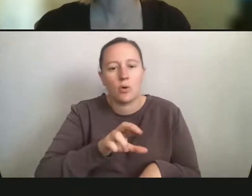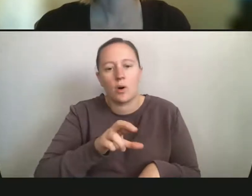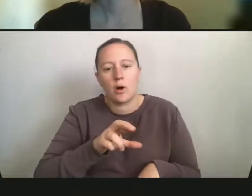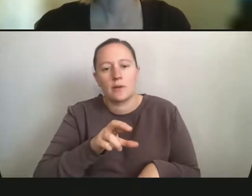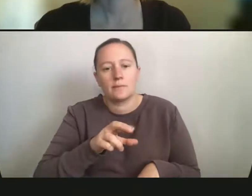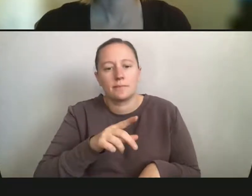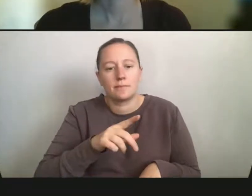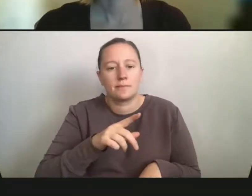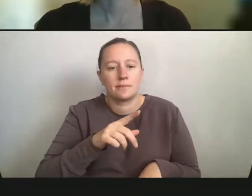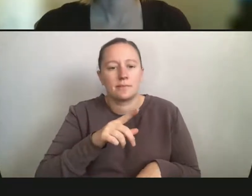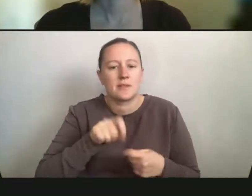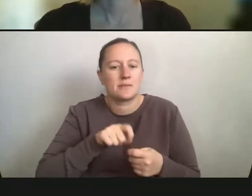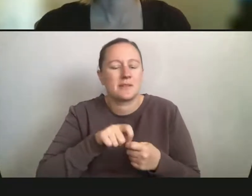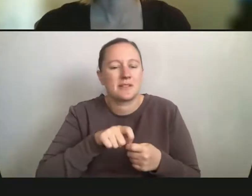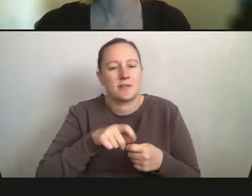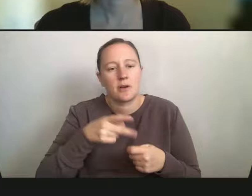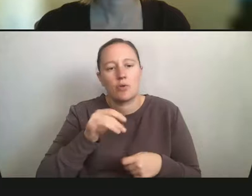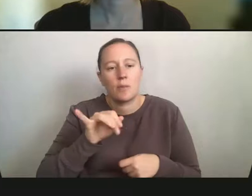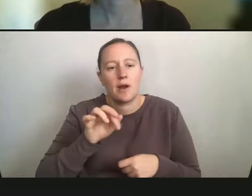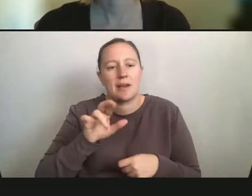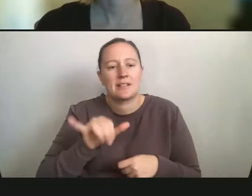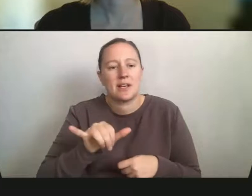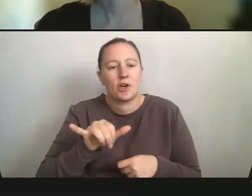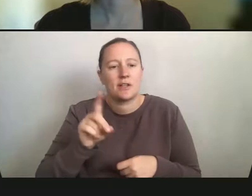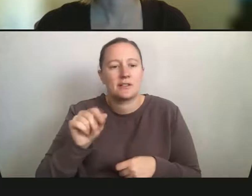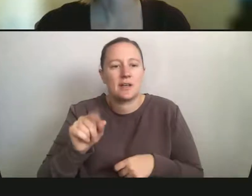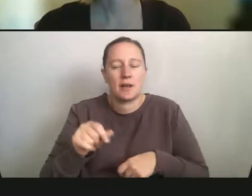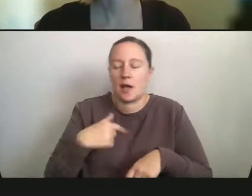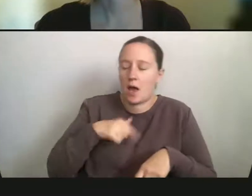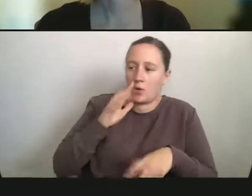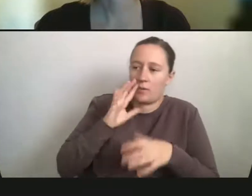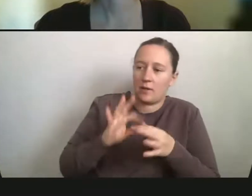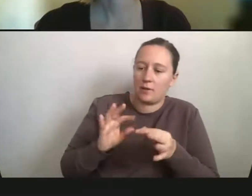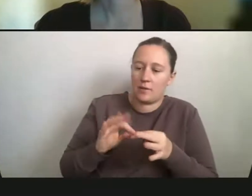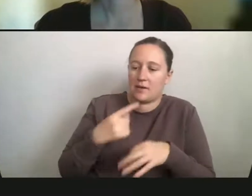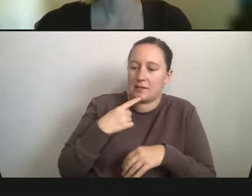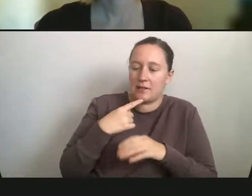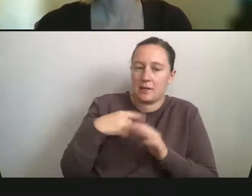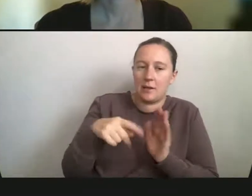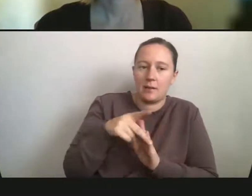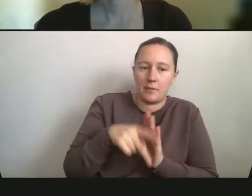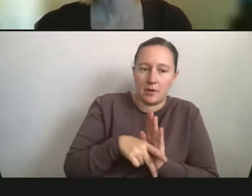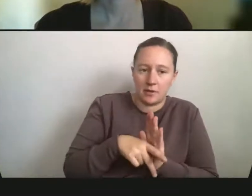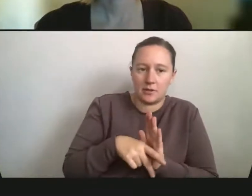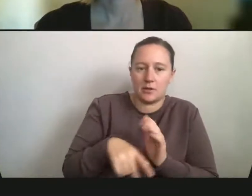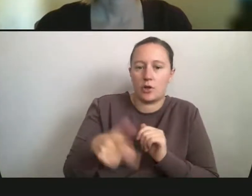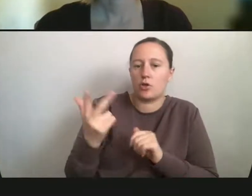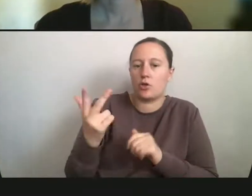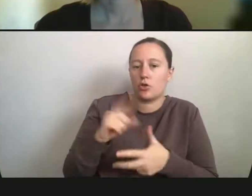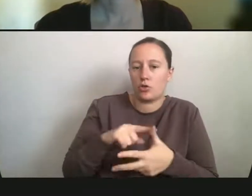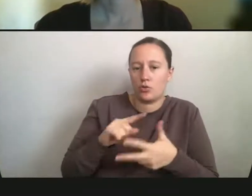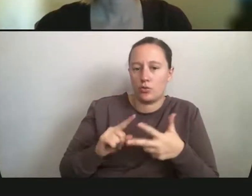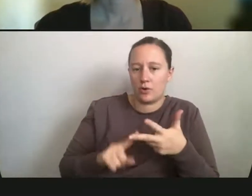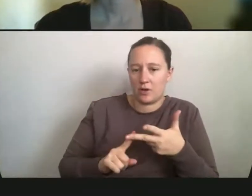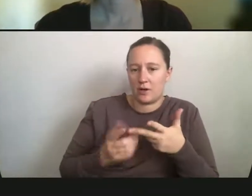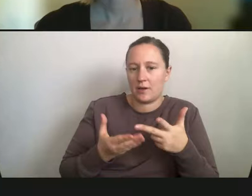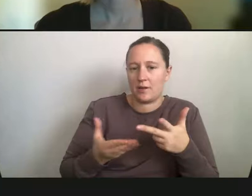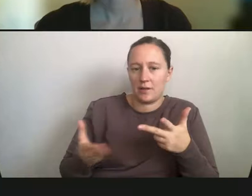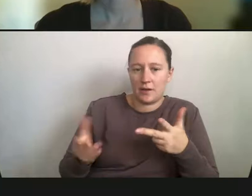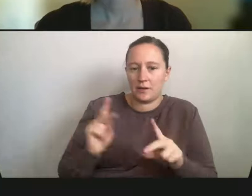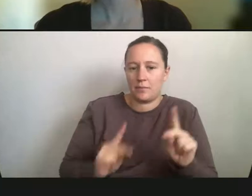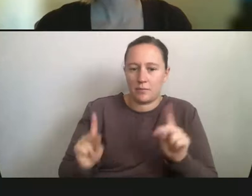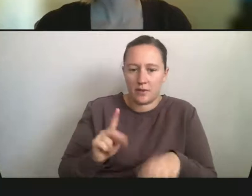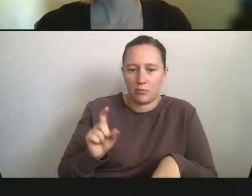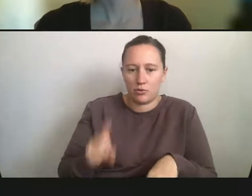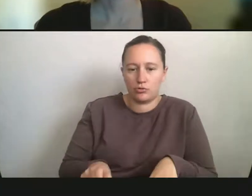data? Well, so I'll just say really quickly about that. So the policy lays out 3 factors that people should